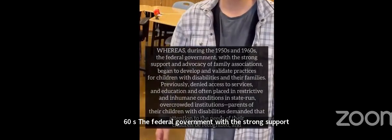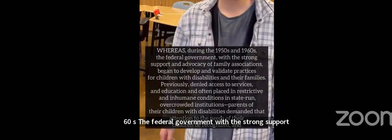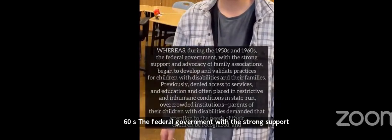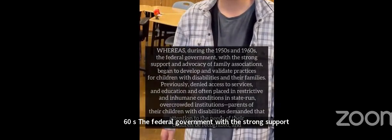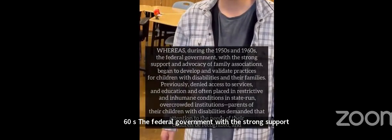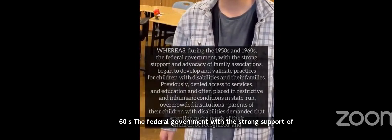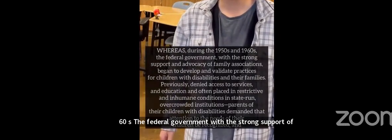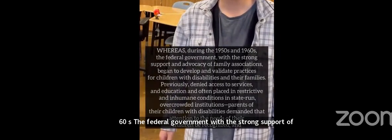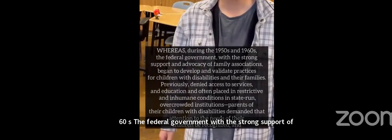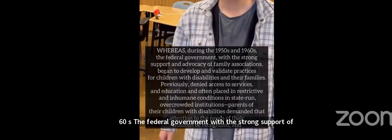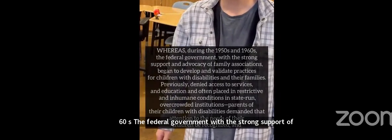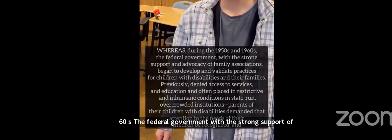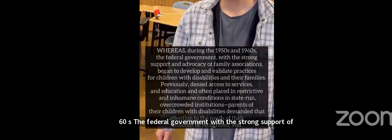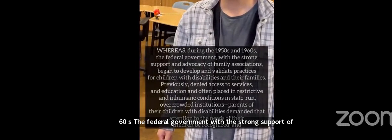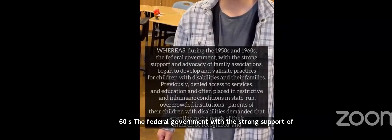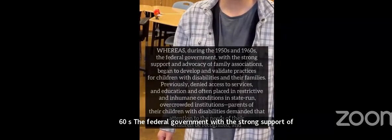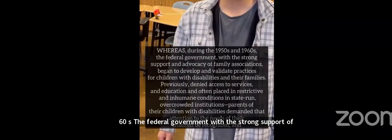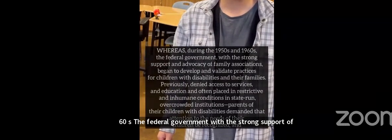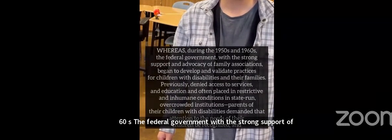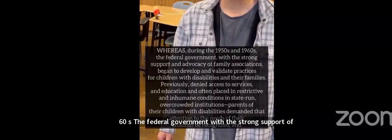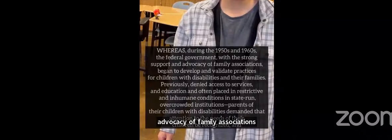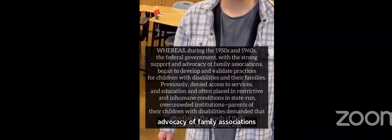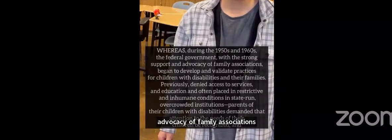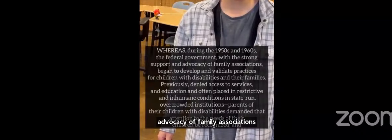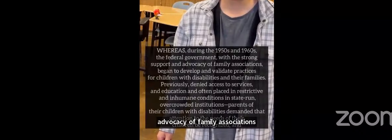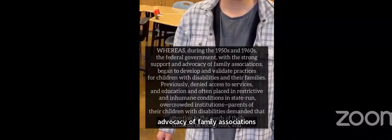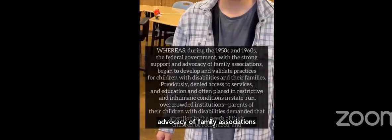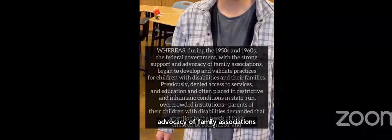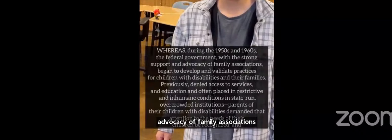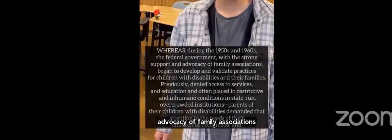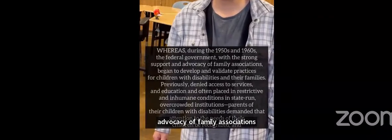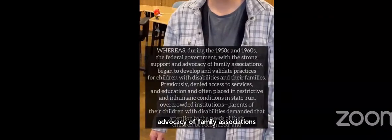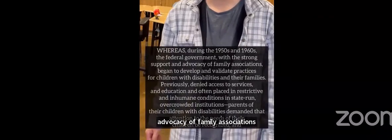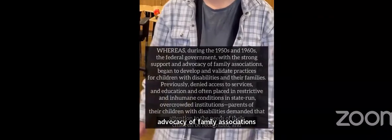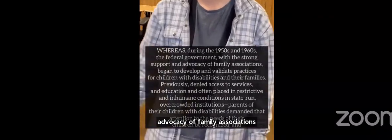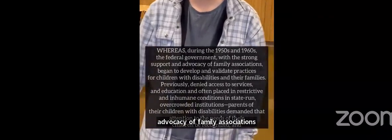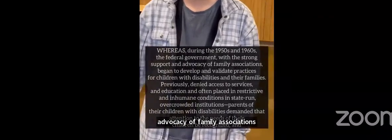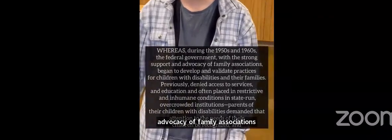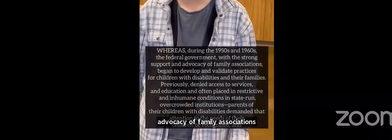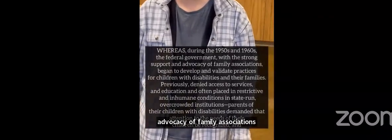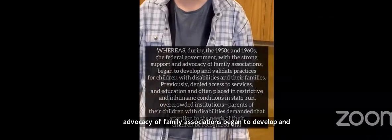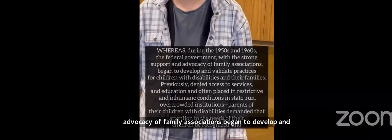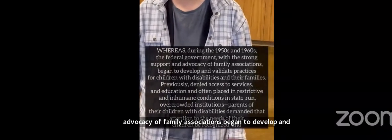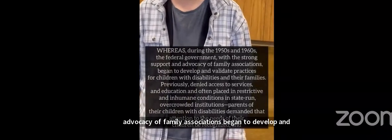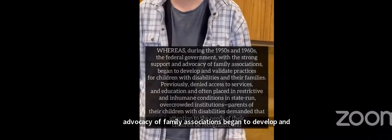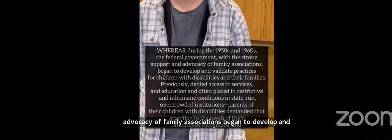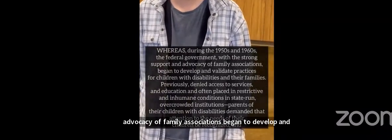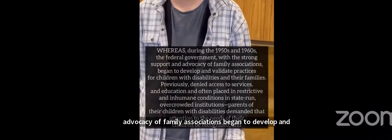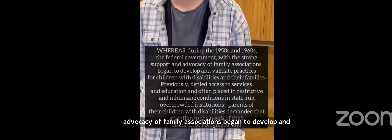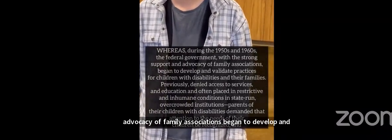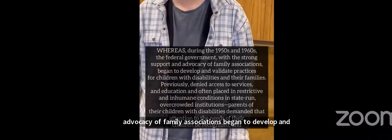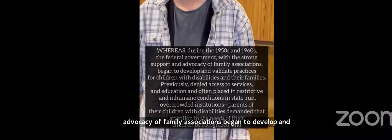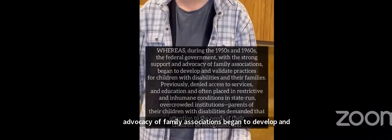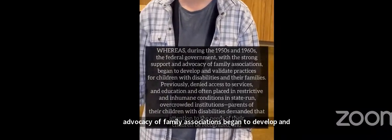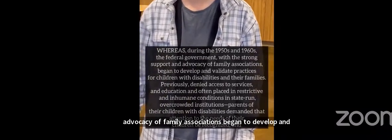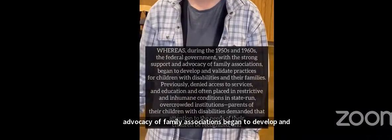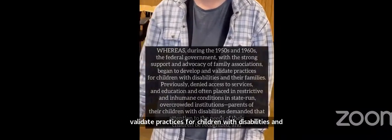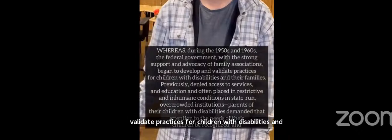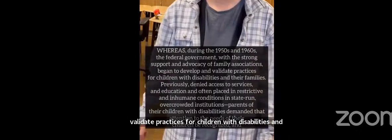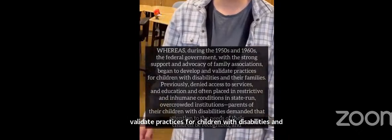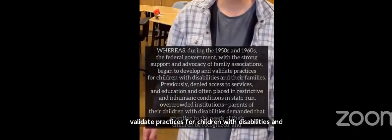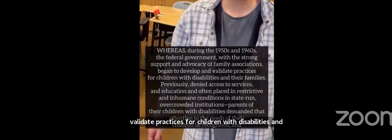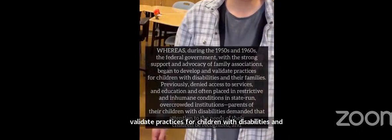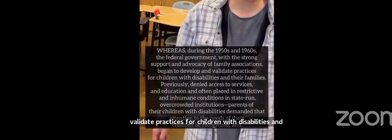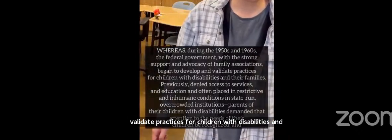family associations, began to develop and validate practices for children with disabilities and their families,